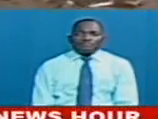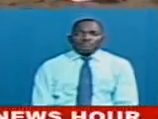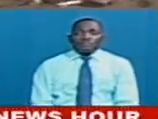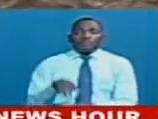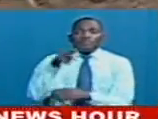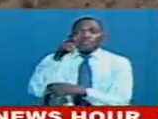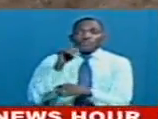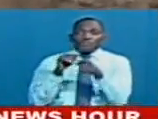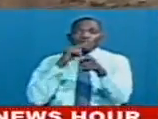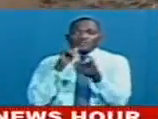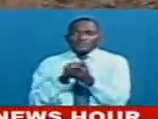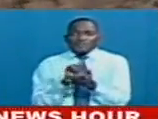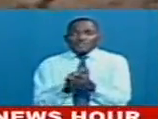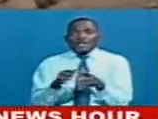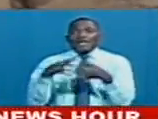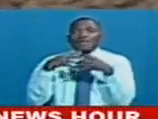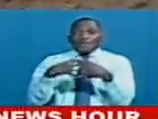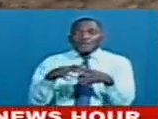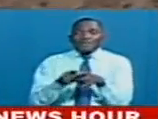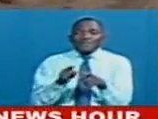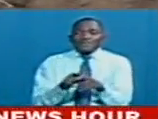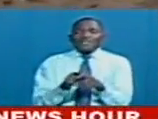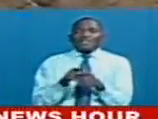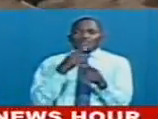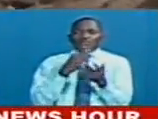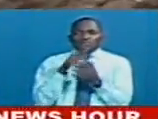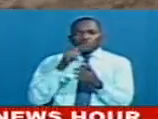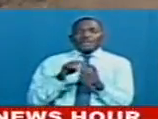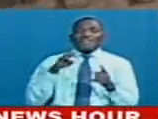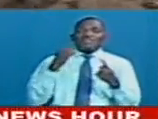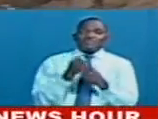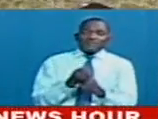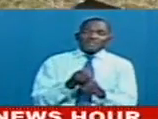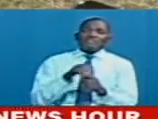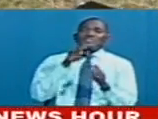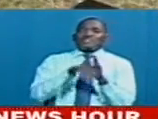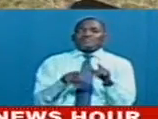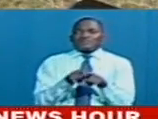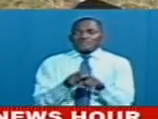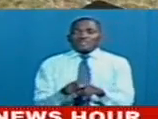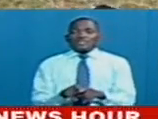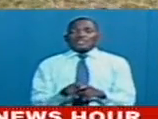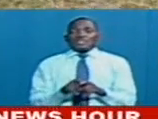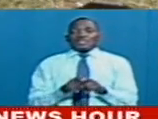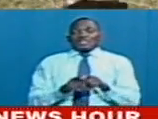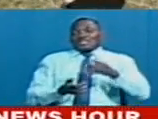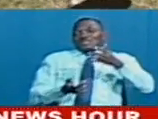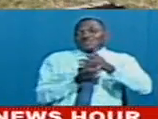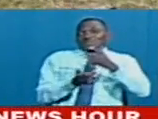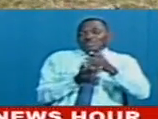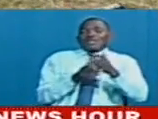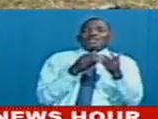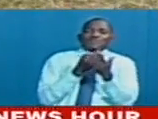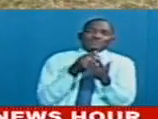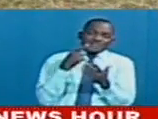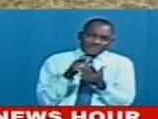Professor Emmanuel Bobobi said the machine is also environmentally friendly and affordable. The technology as it is exciting to